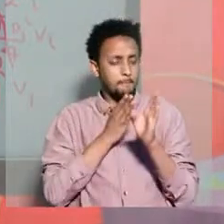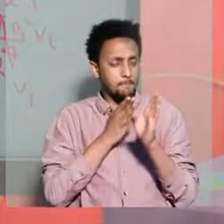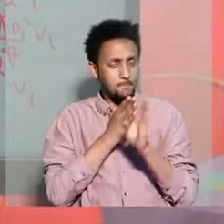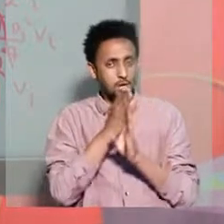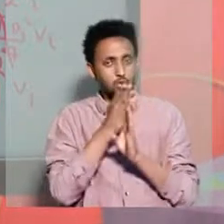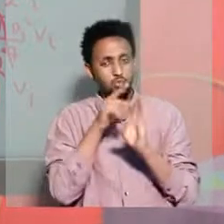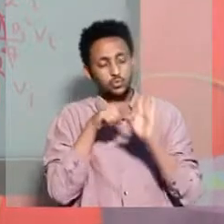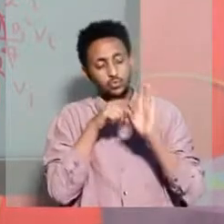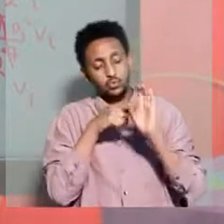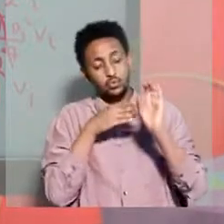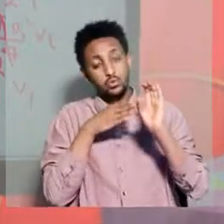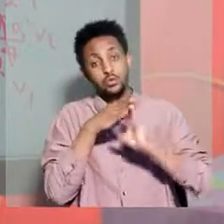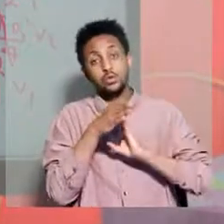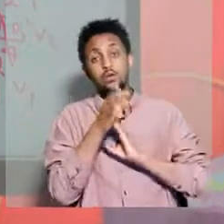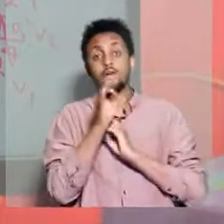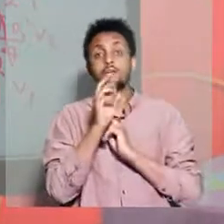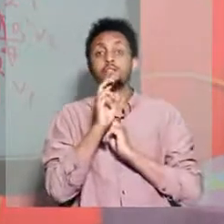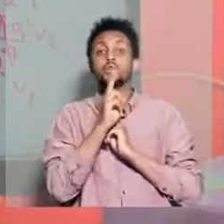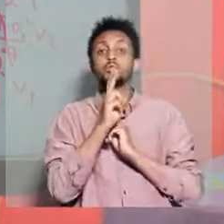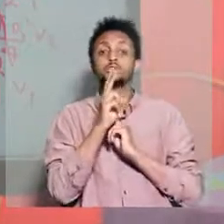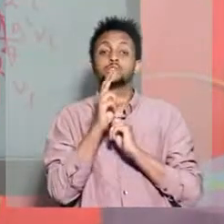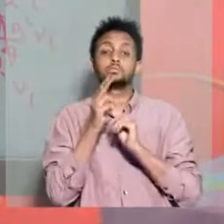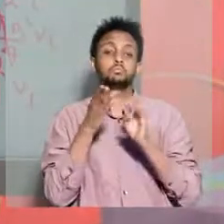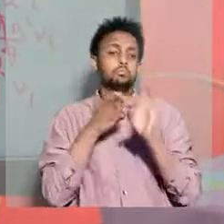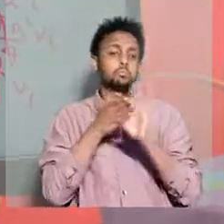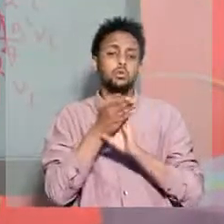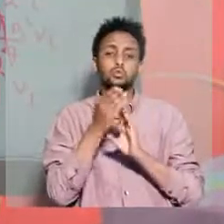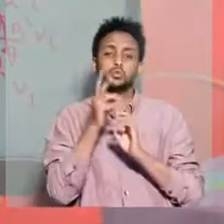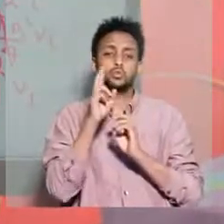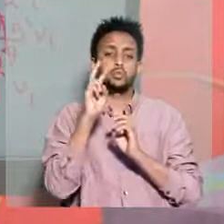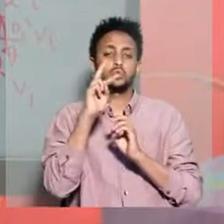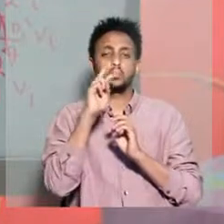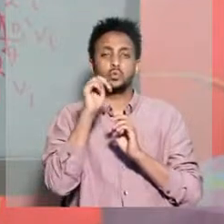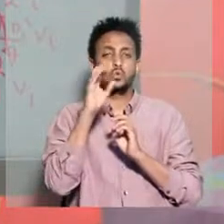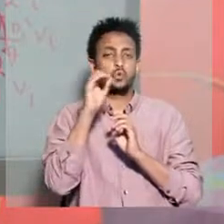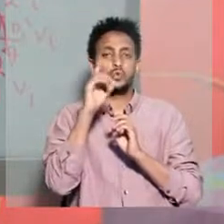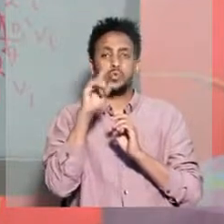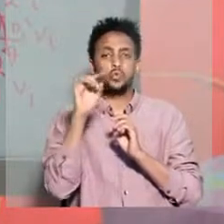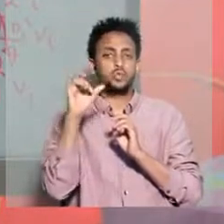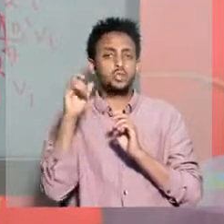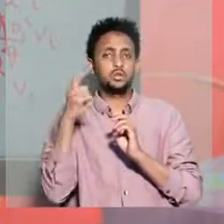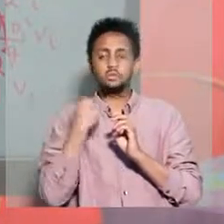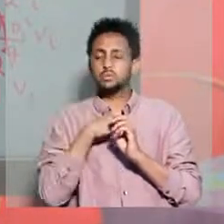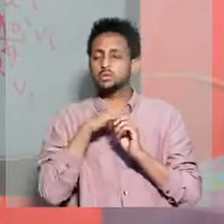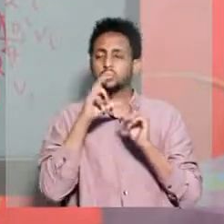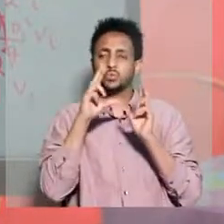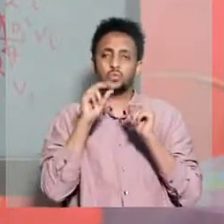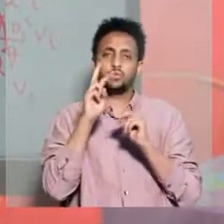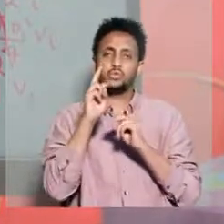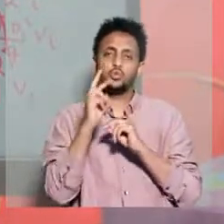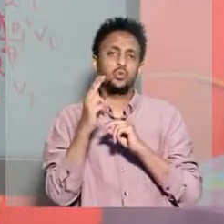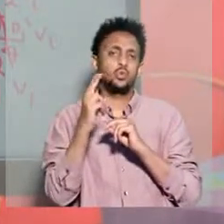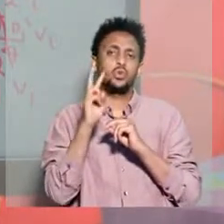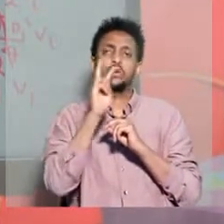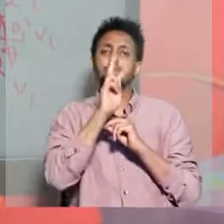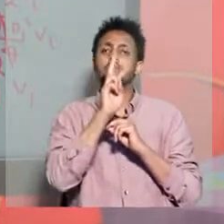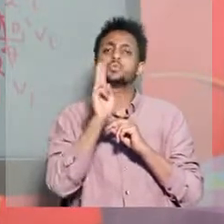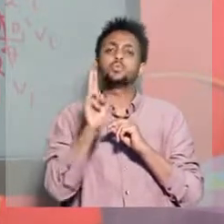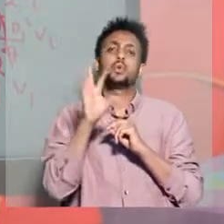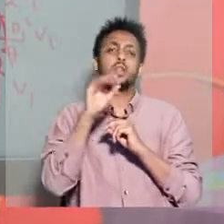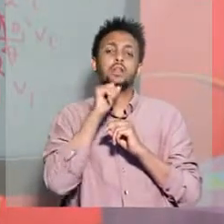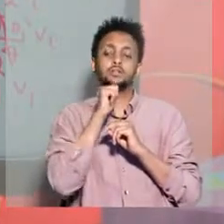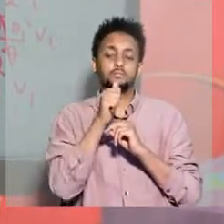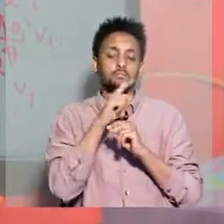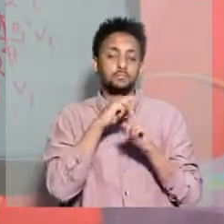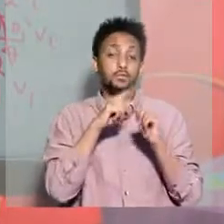hose and the velocity of the fluid as it passes through the nozzle. Still, we didn't find V2, but we have one